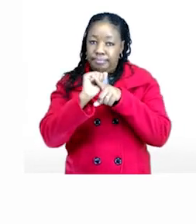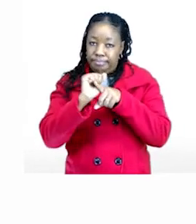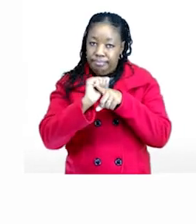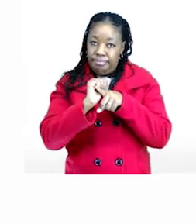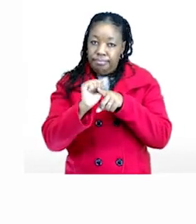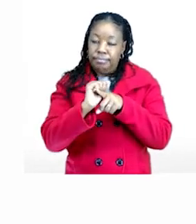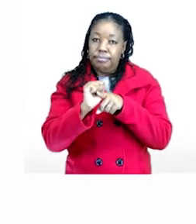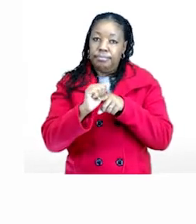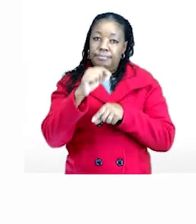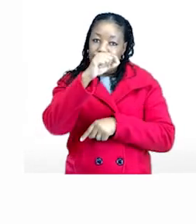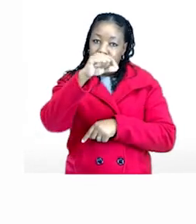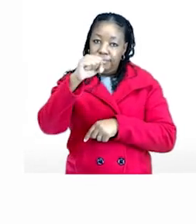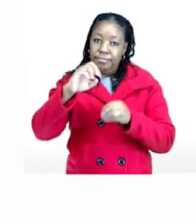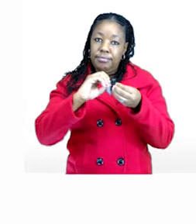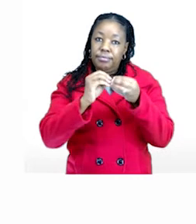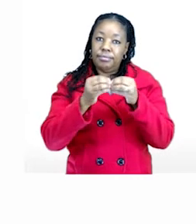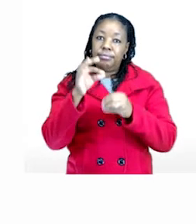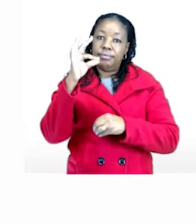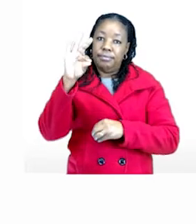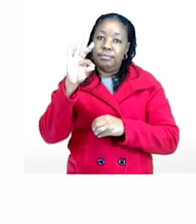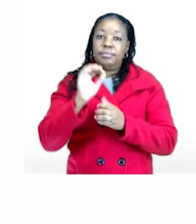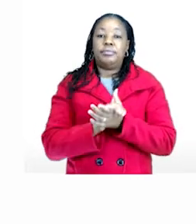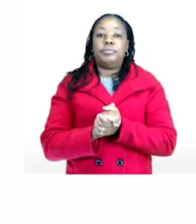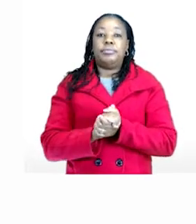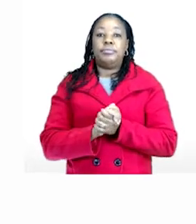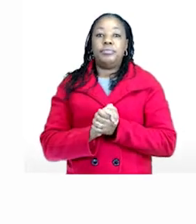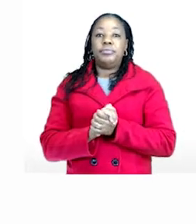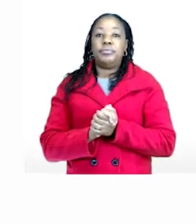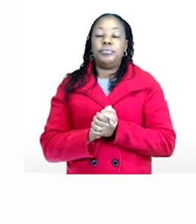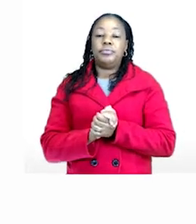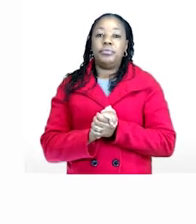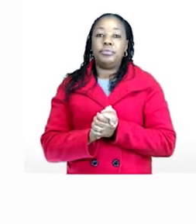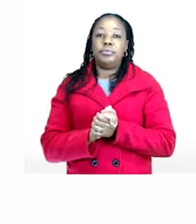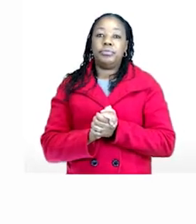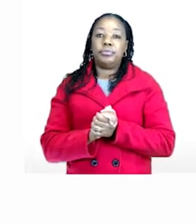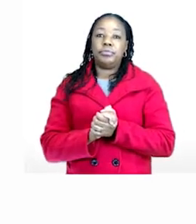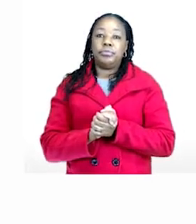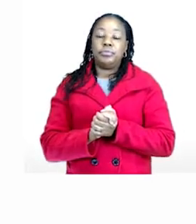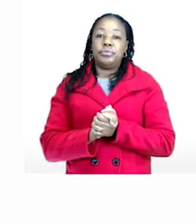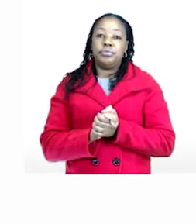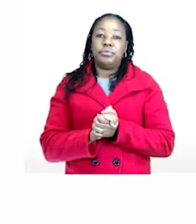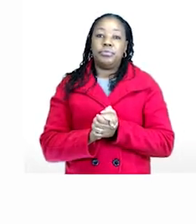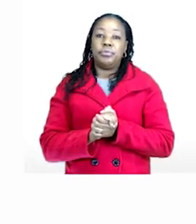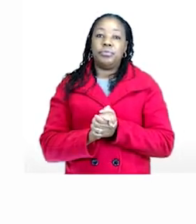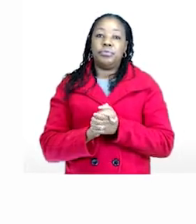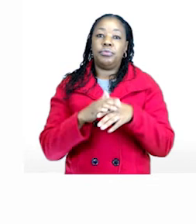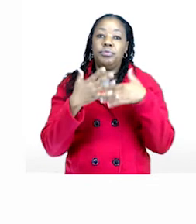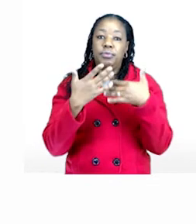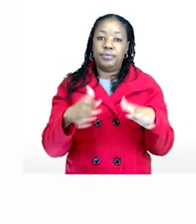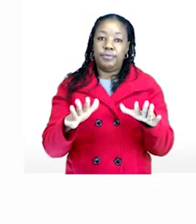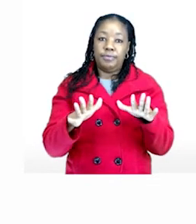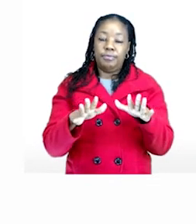let's write number 9. Once you have finished working on page